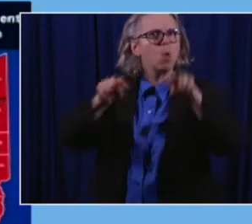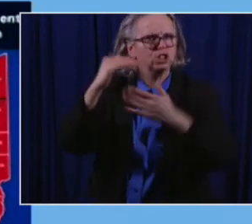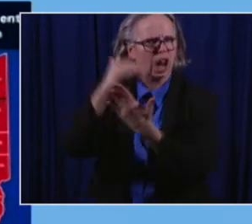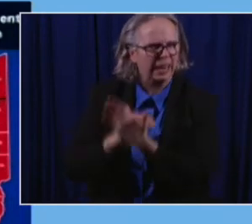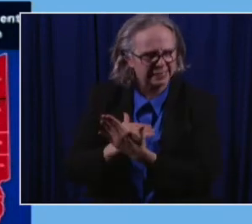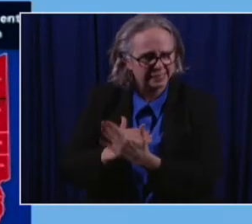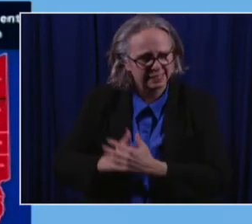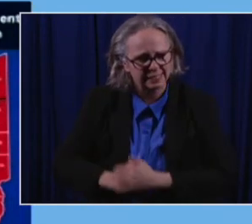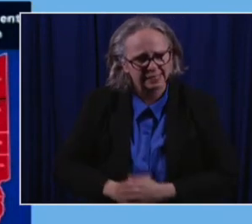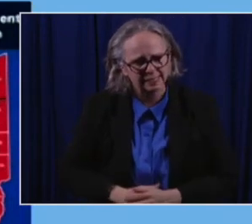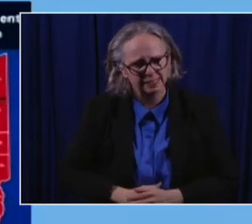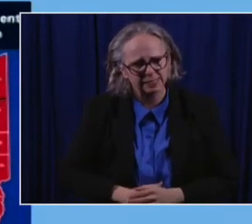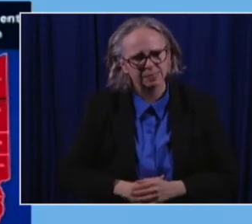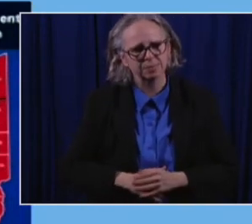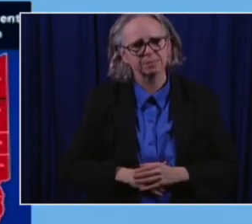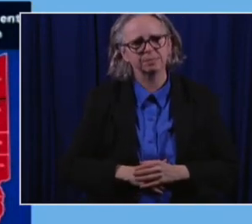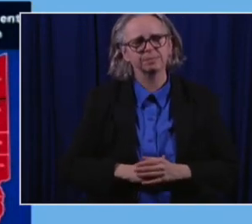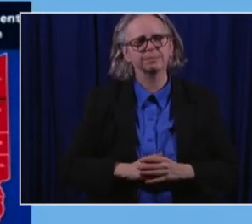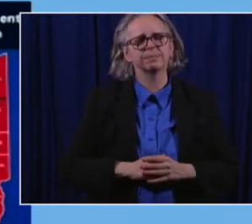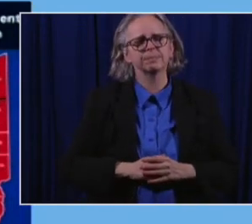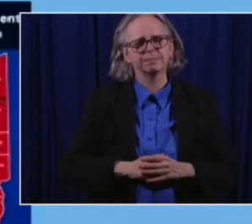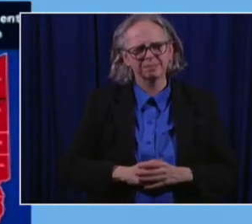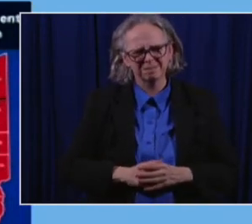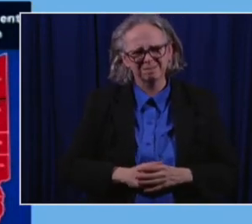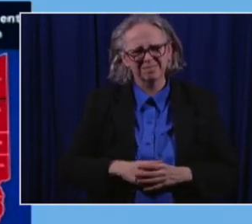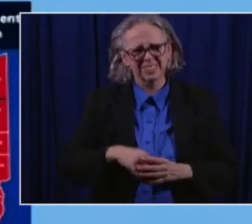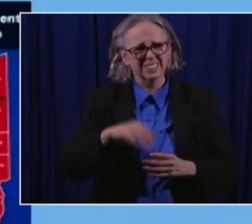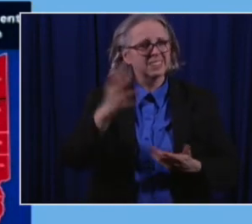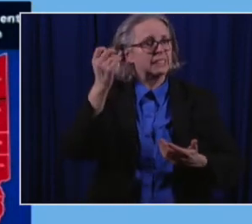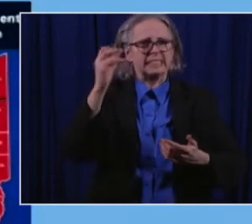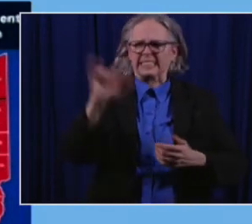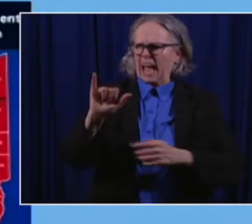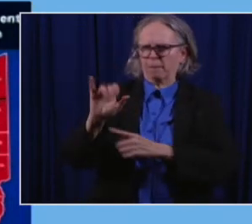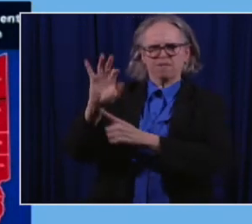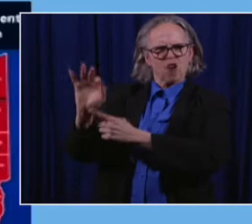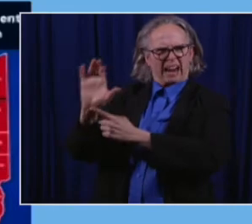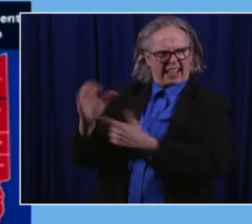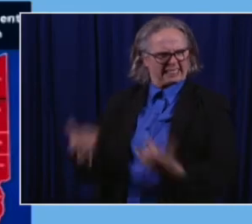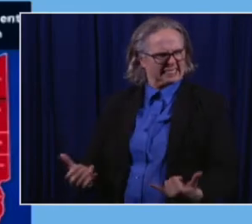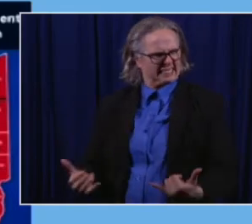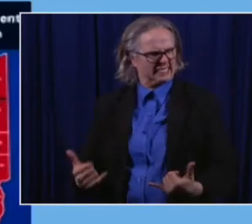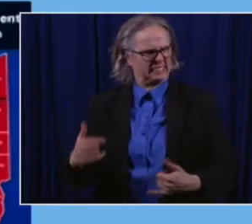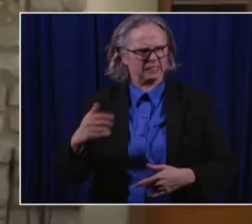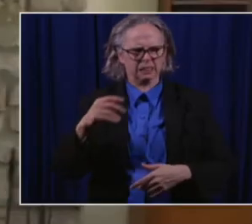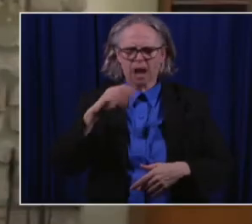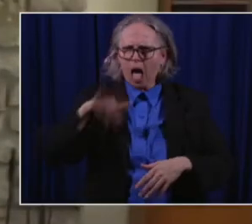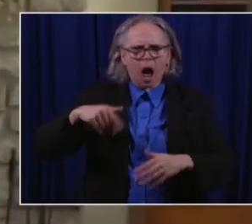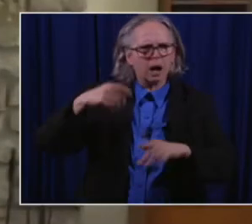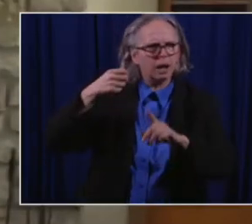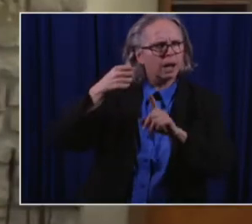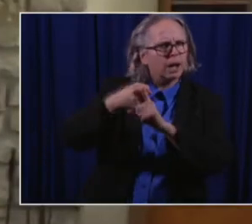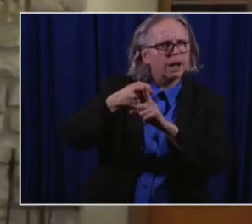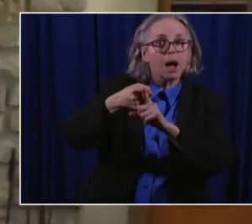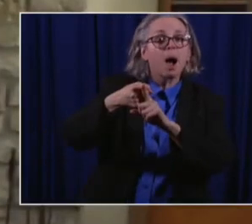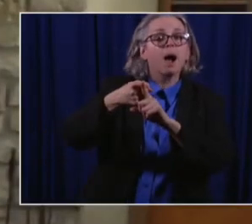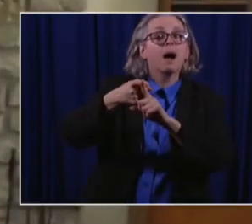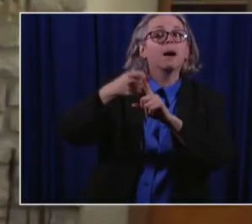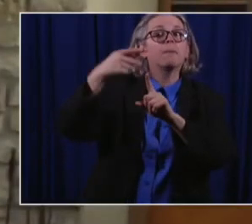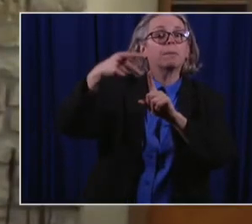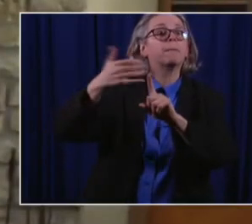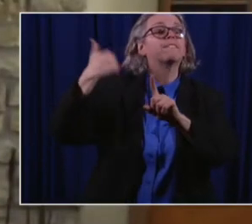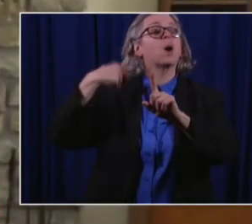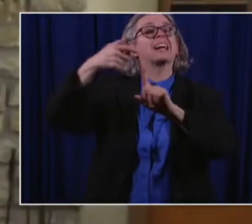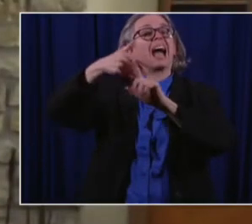walk us through the situation in regard to Franklin County. As you see, Franklin is no longer purple. But before we do that, I want to talk just a little bit